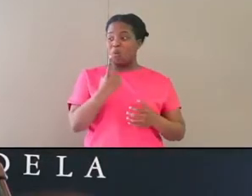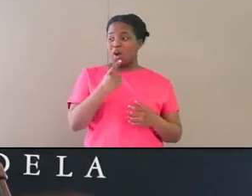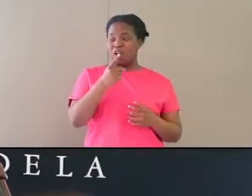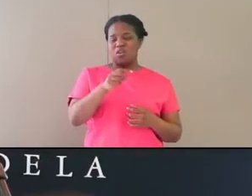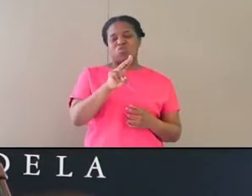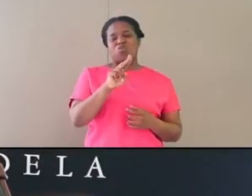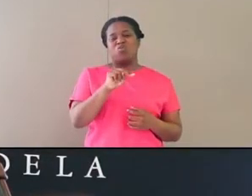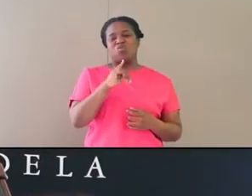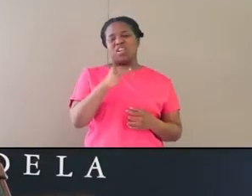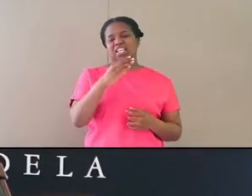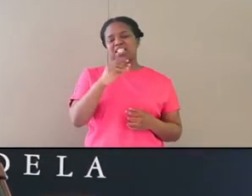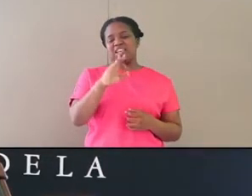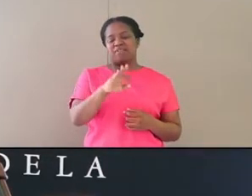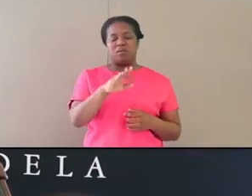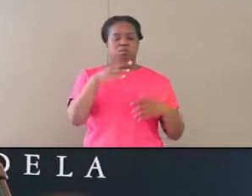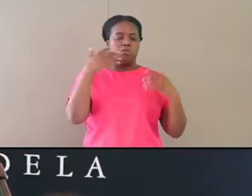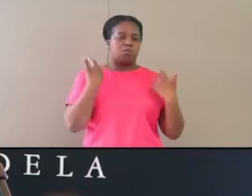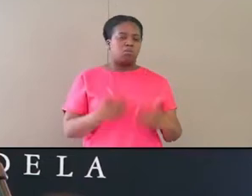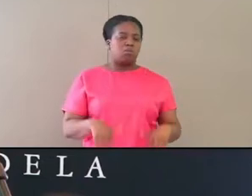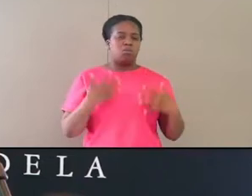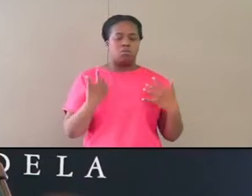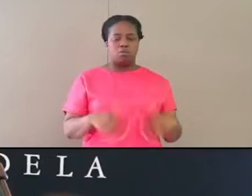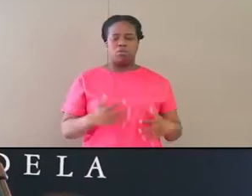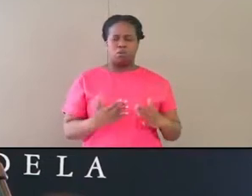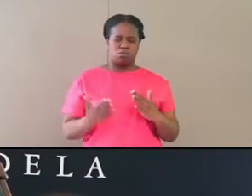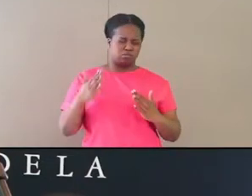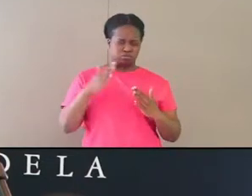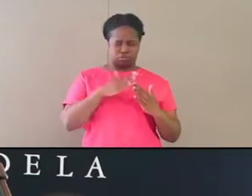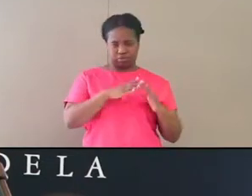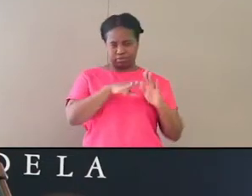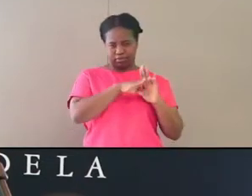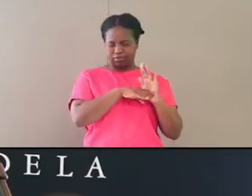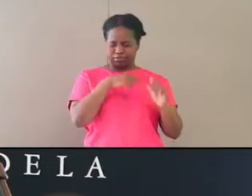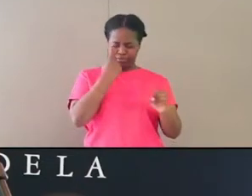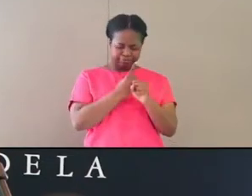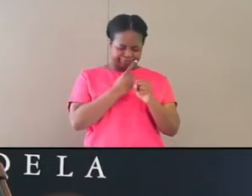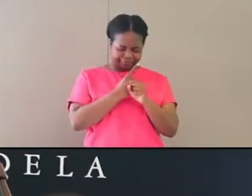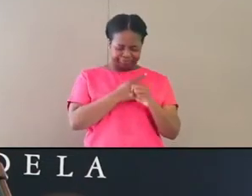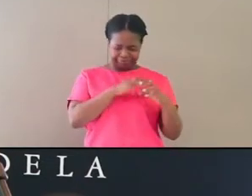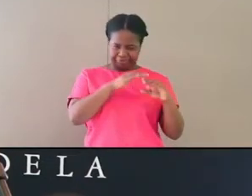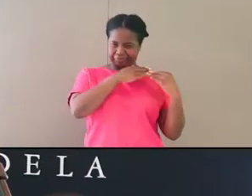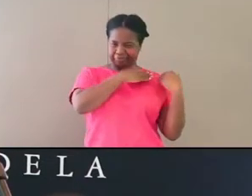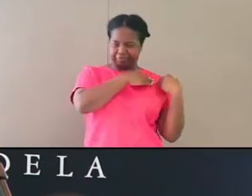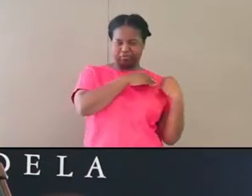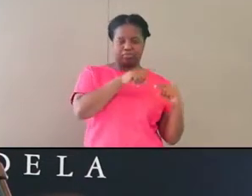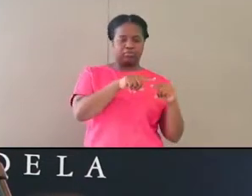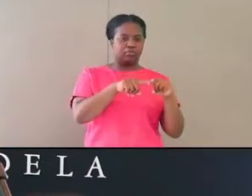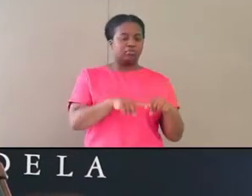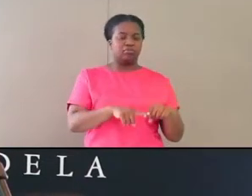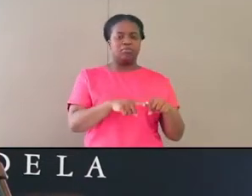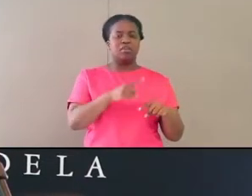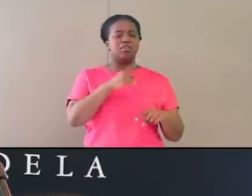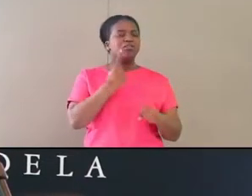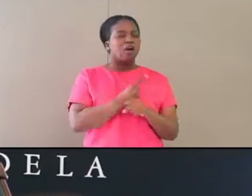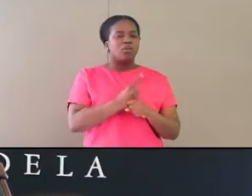UNICEF they are one of those that are top of our list that we can always rely on always helpful always come through and we have a